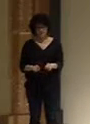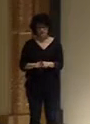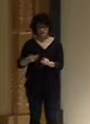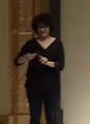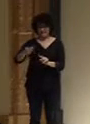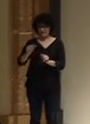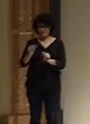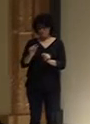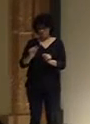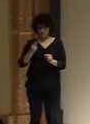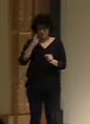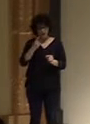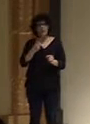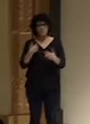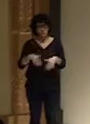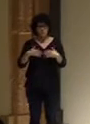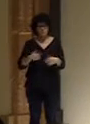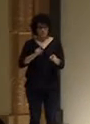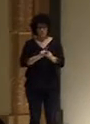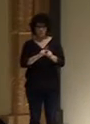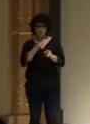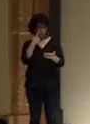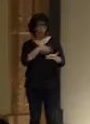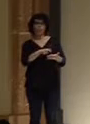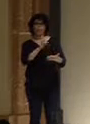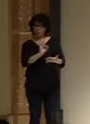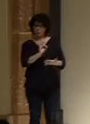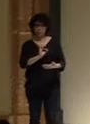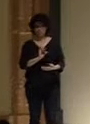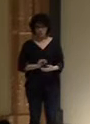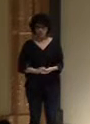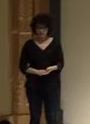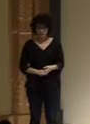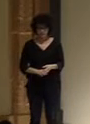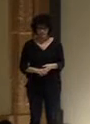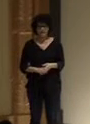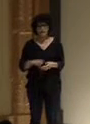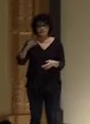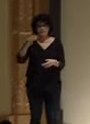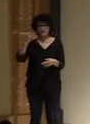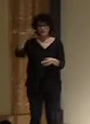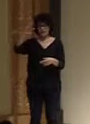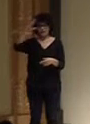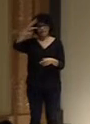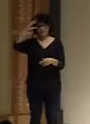and most remarkable, a voice that is heard by a Ministry of Culture.